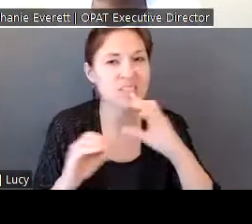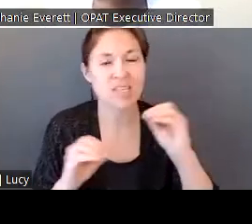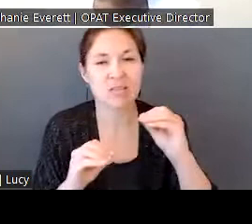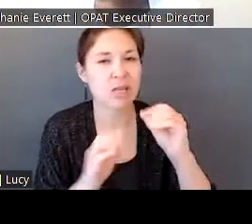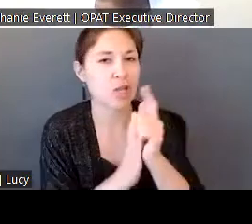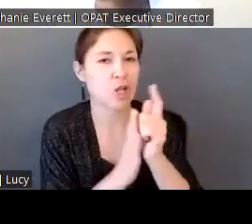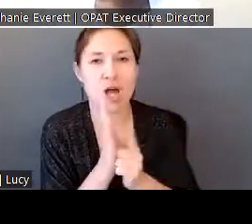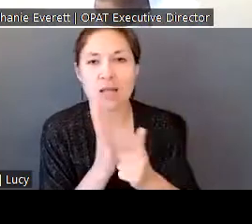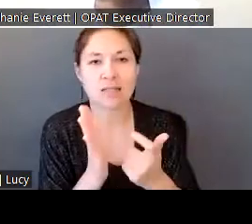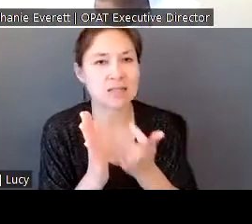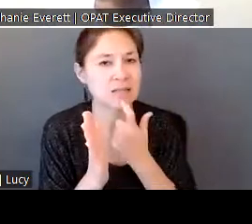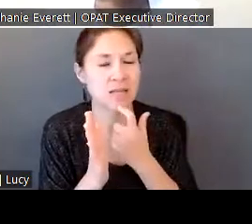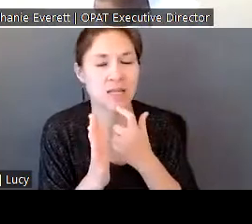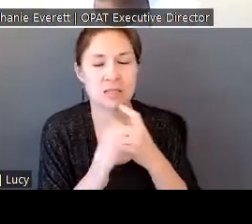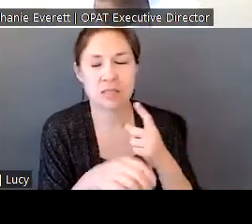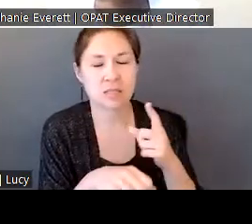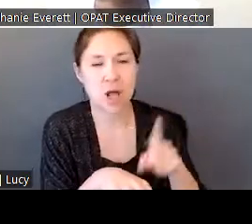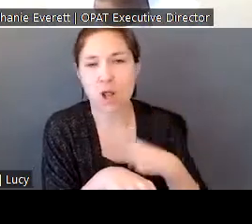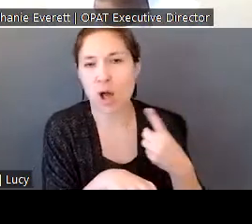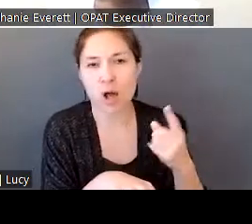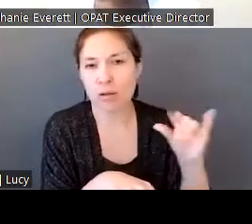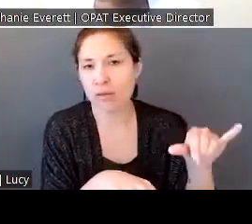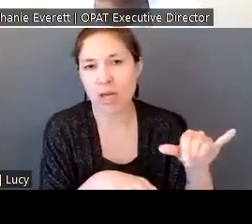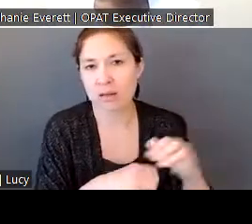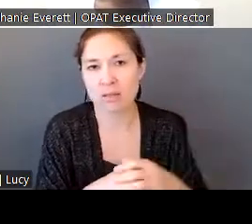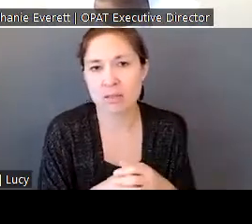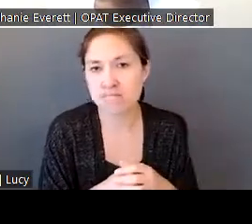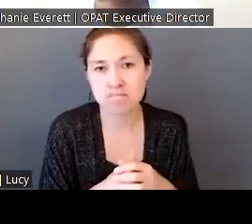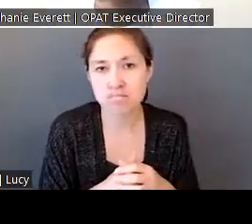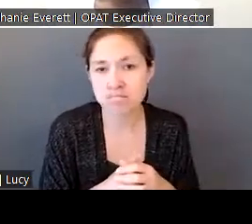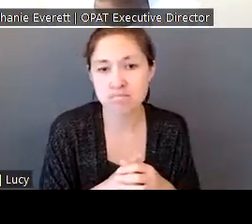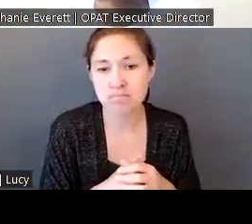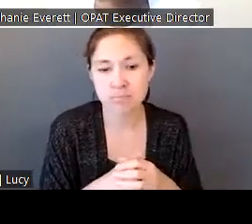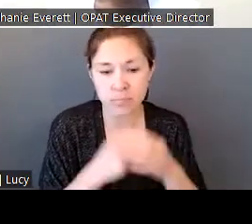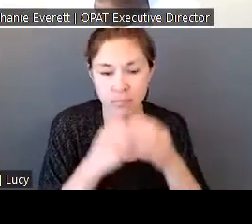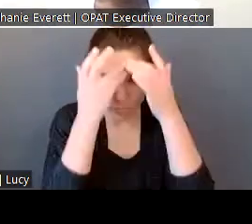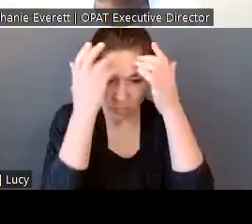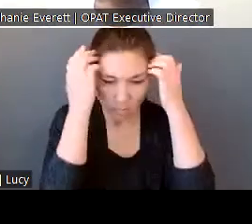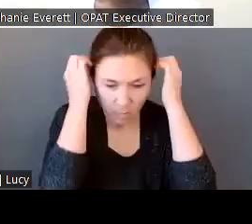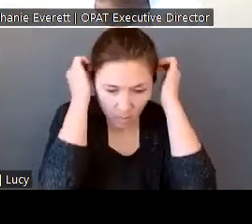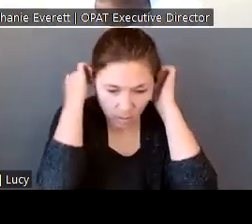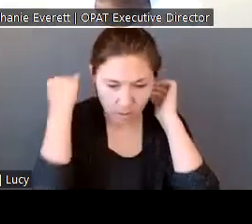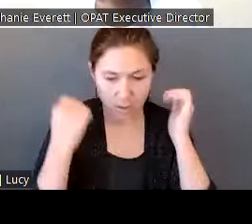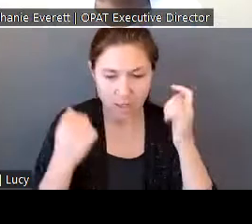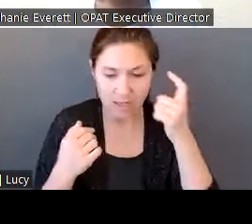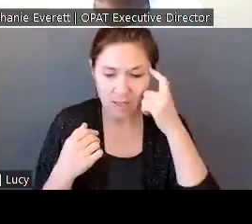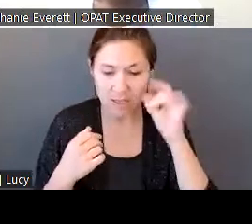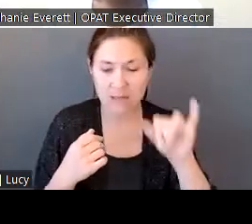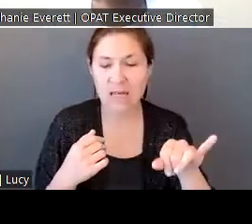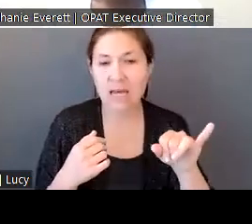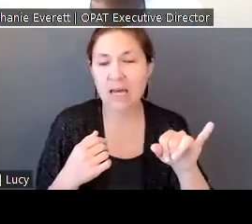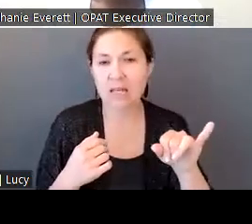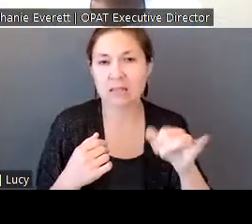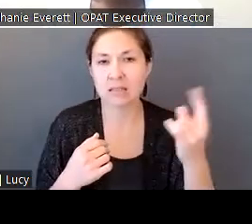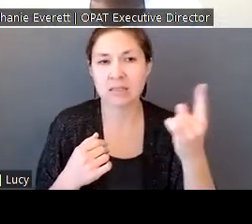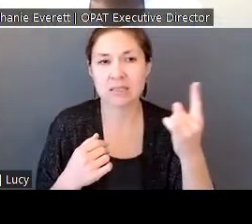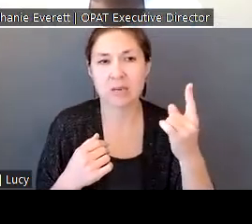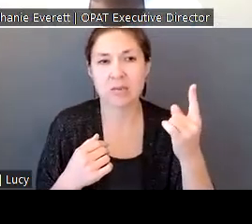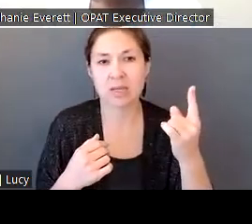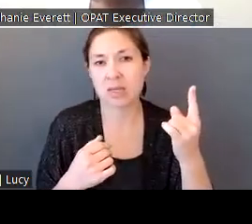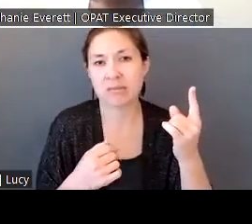have. I believe that would be something in the warehouse of BPD.